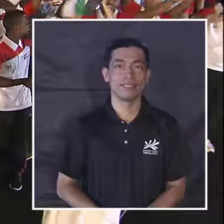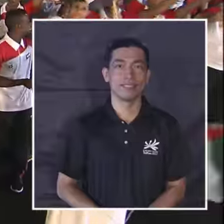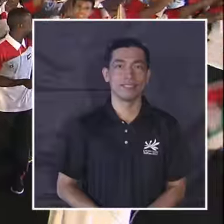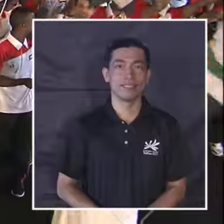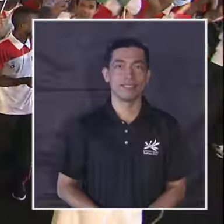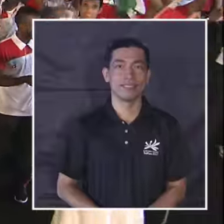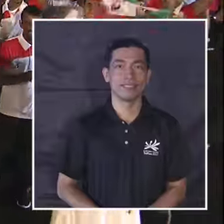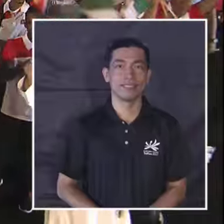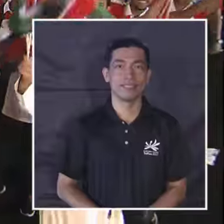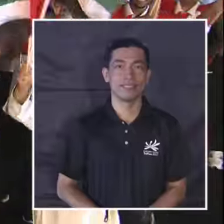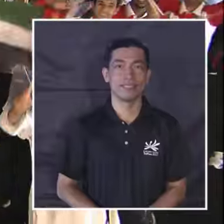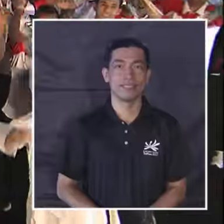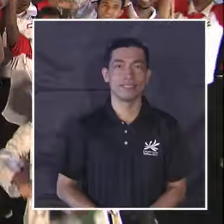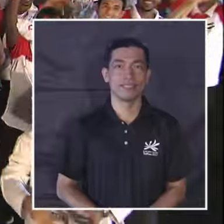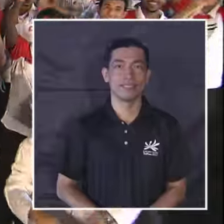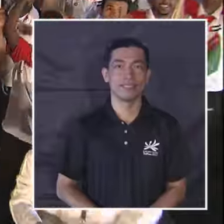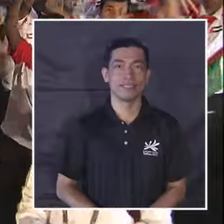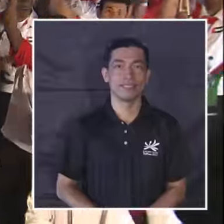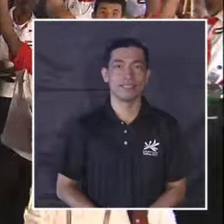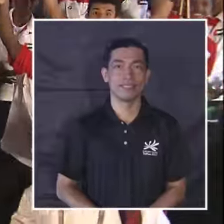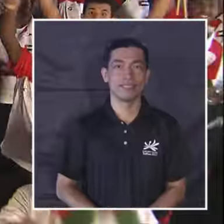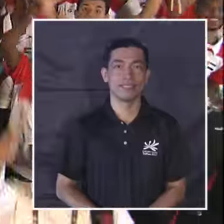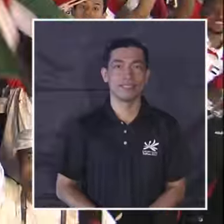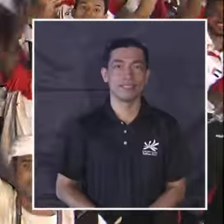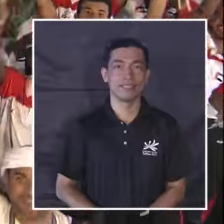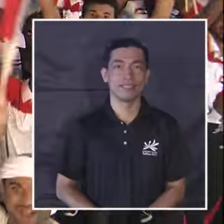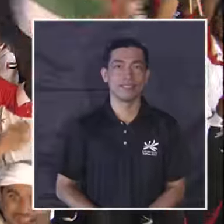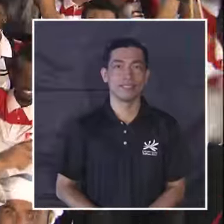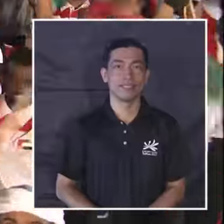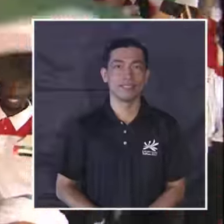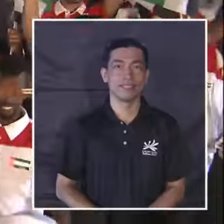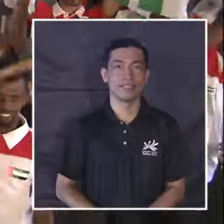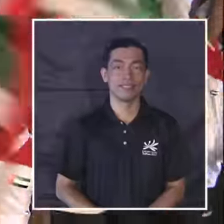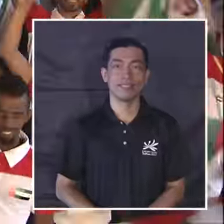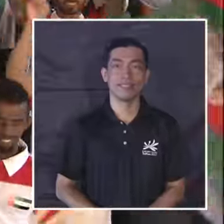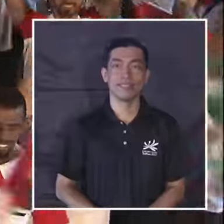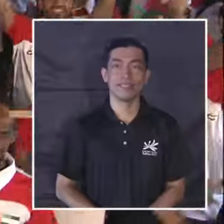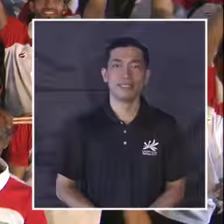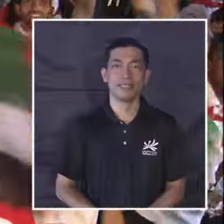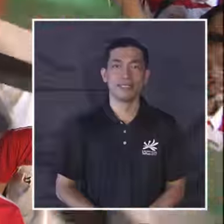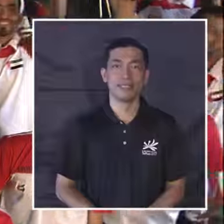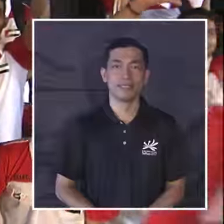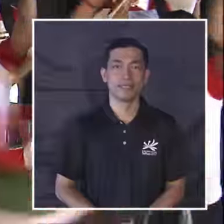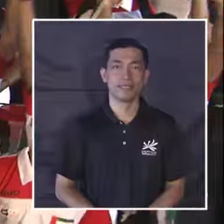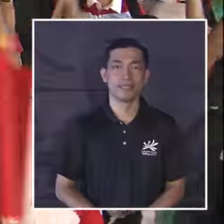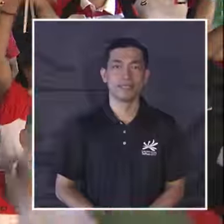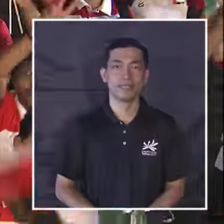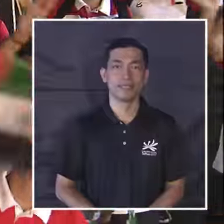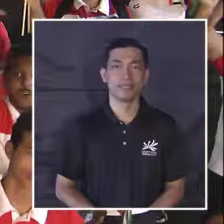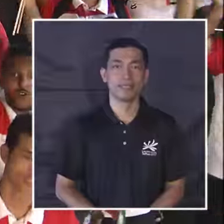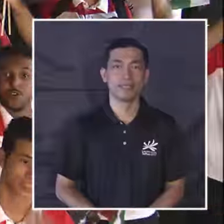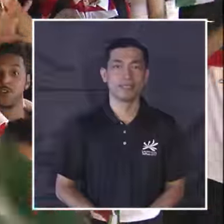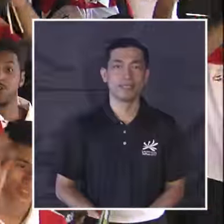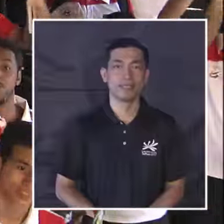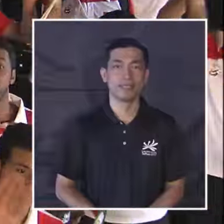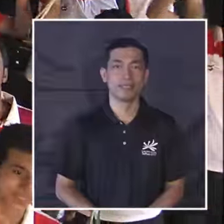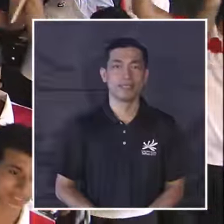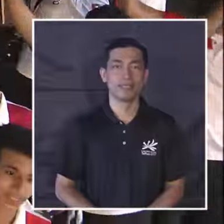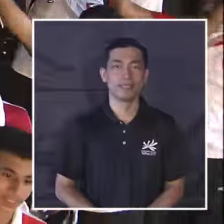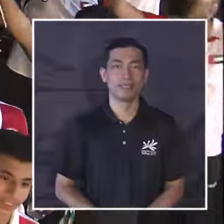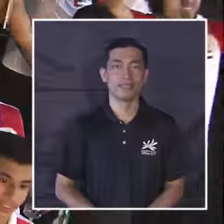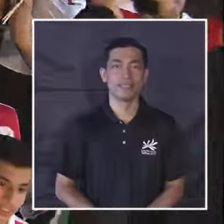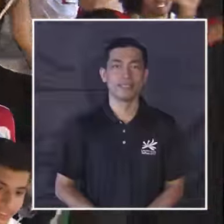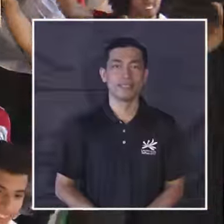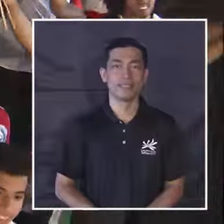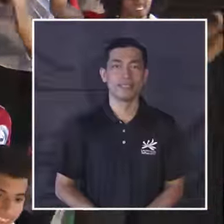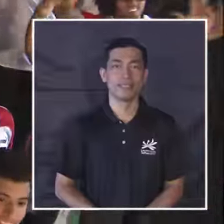1,170 athletes from over 22 countries. Although some of the athletes cannot make it to the opening ceremony,